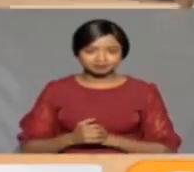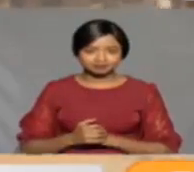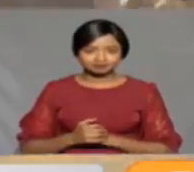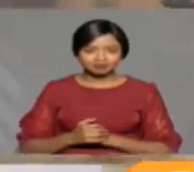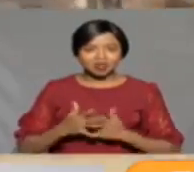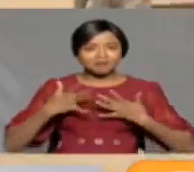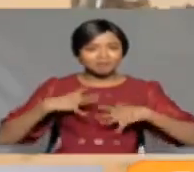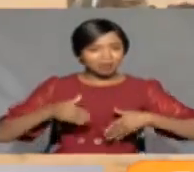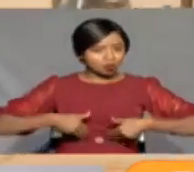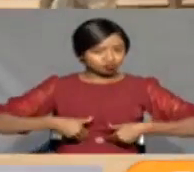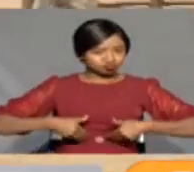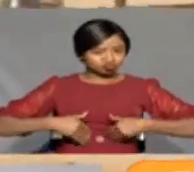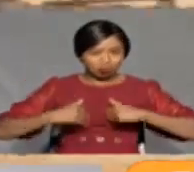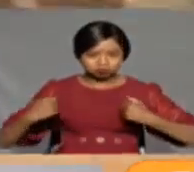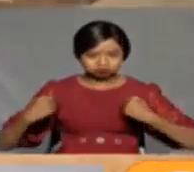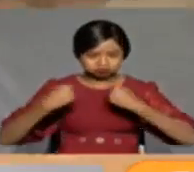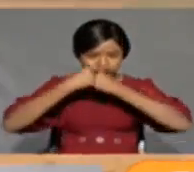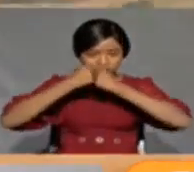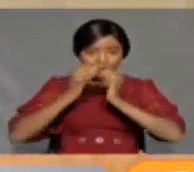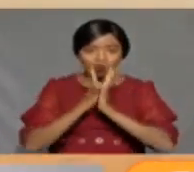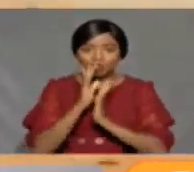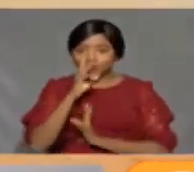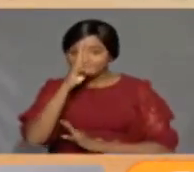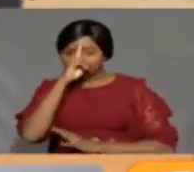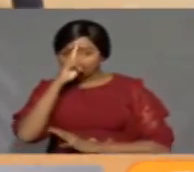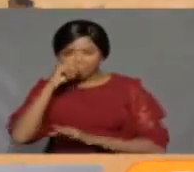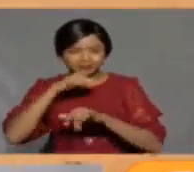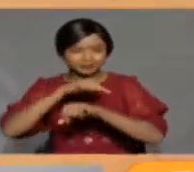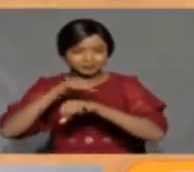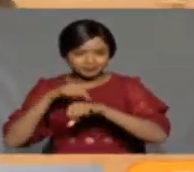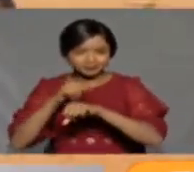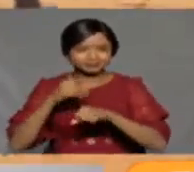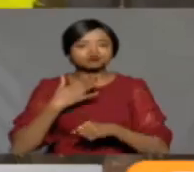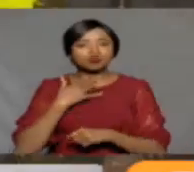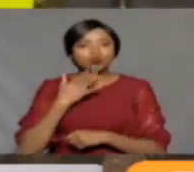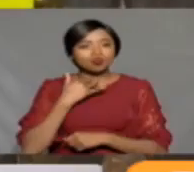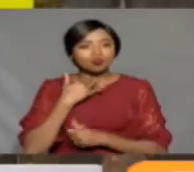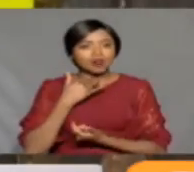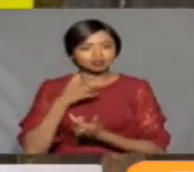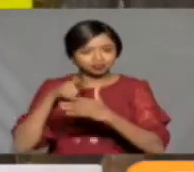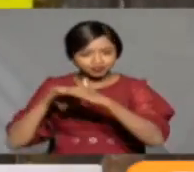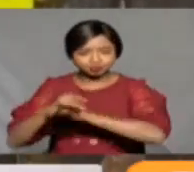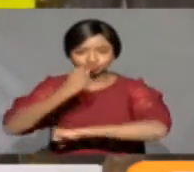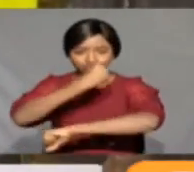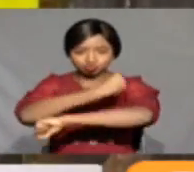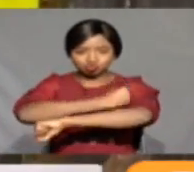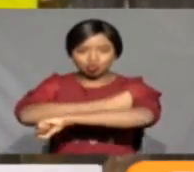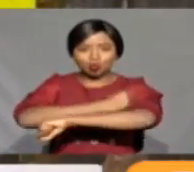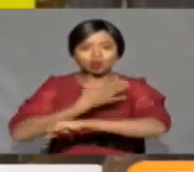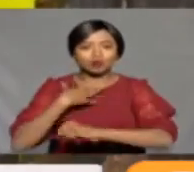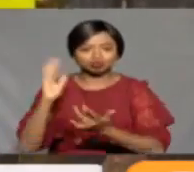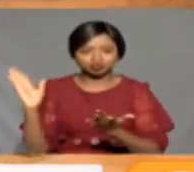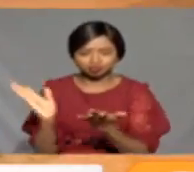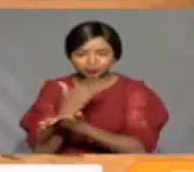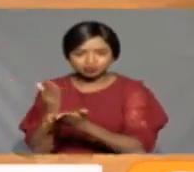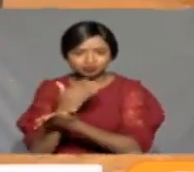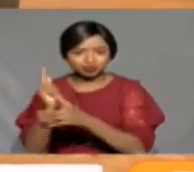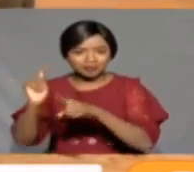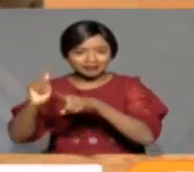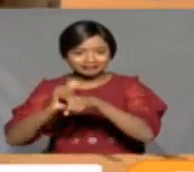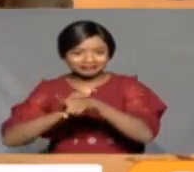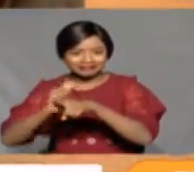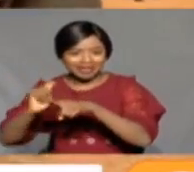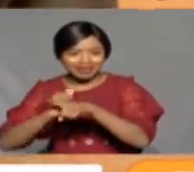Rowdy youth engaged police officers for several hours, trying to force their way into this school to disrupt ongoing training